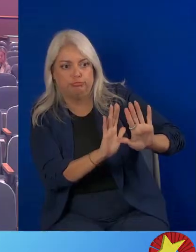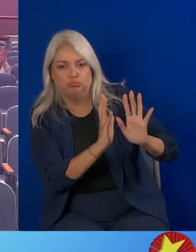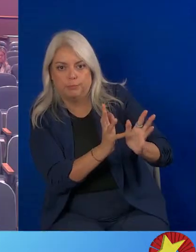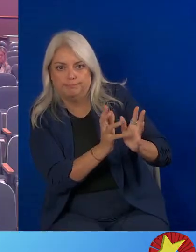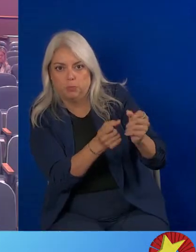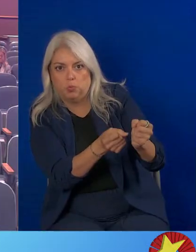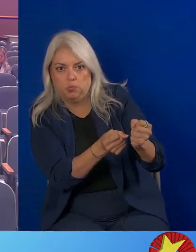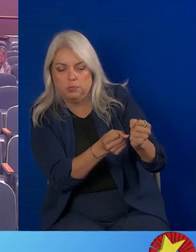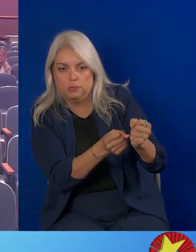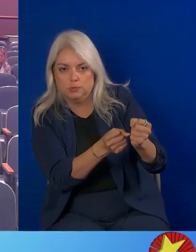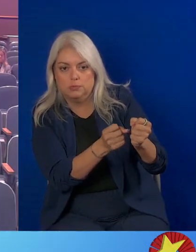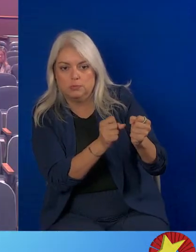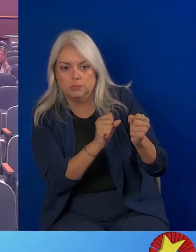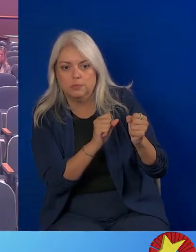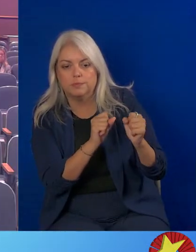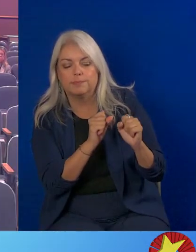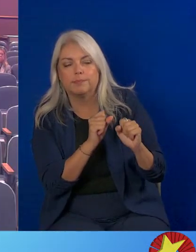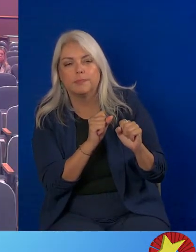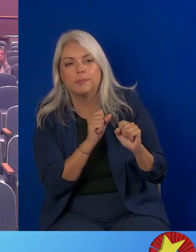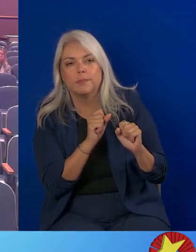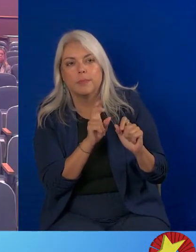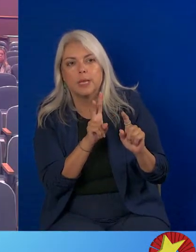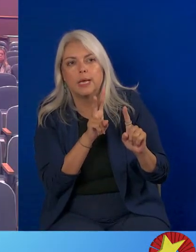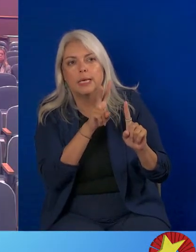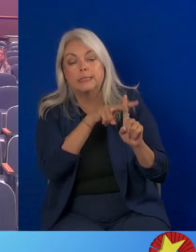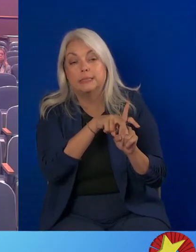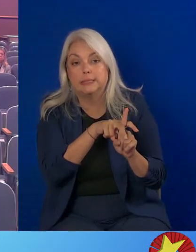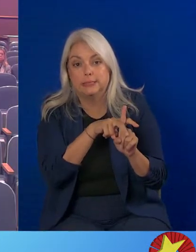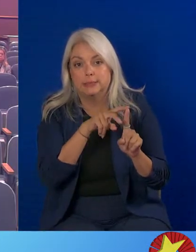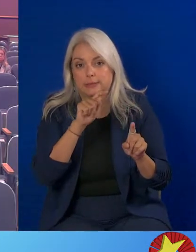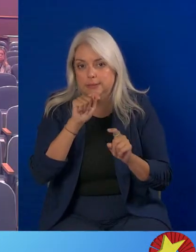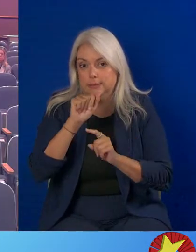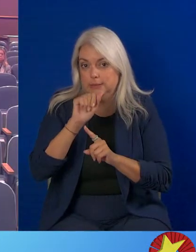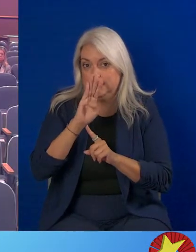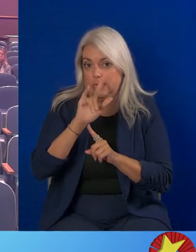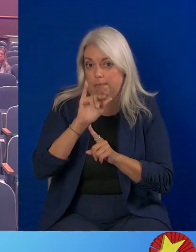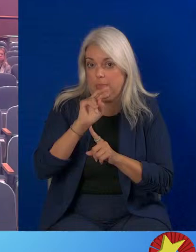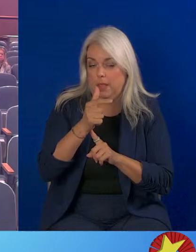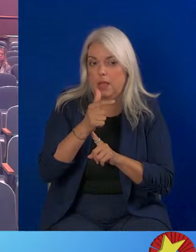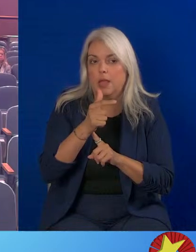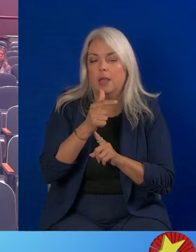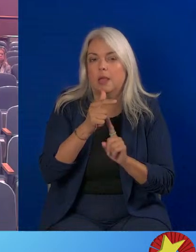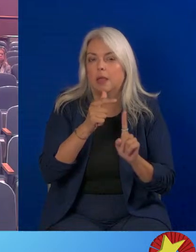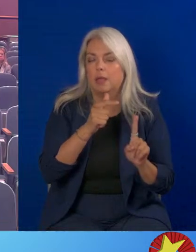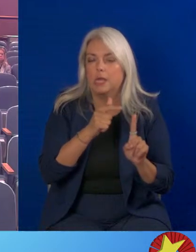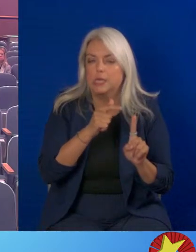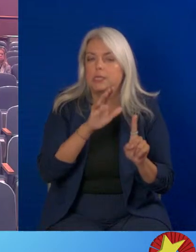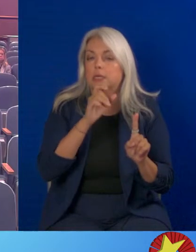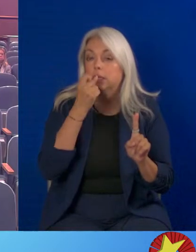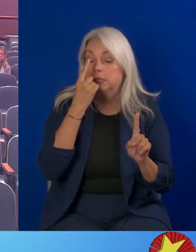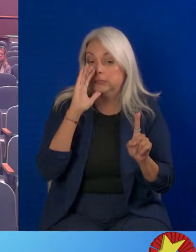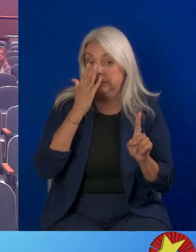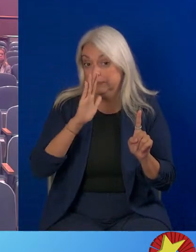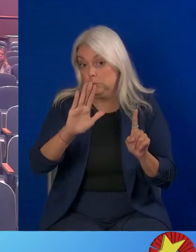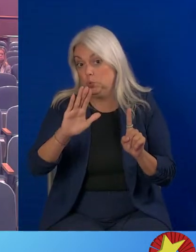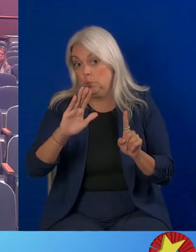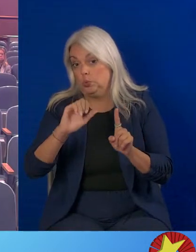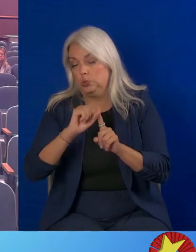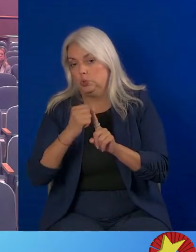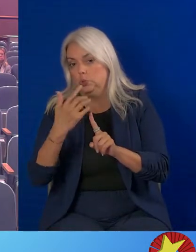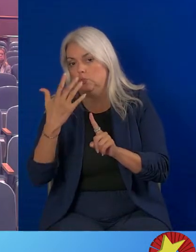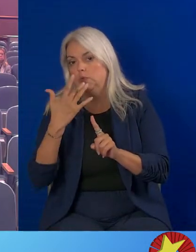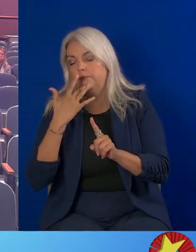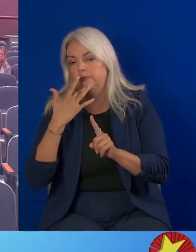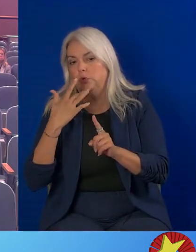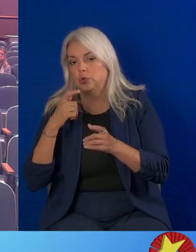Tabling is, I think here, if there's going to be a second read, that would,